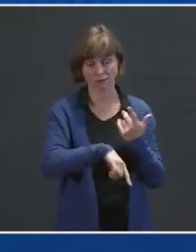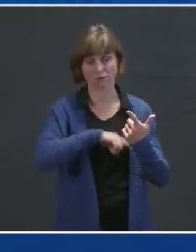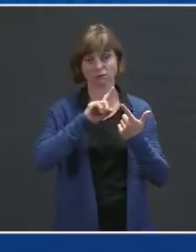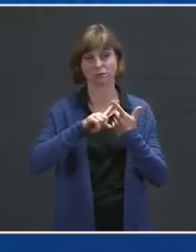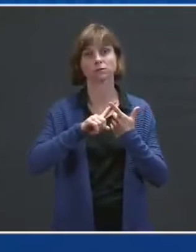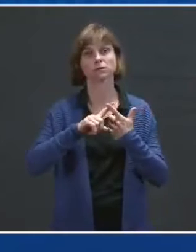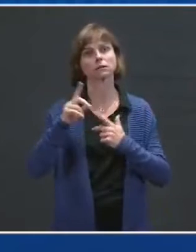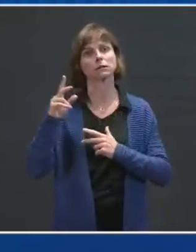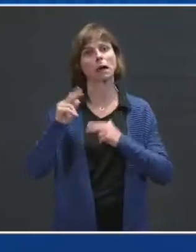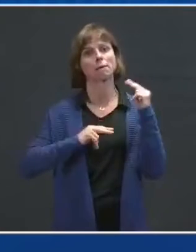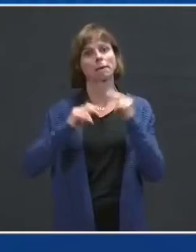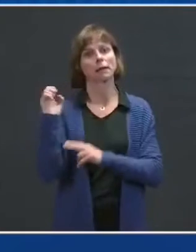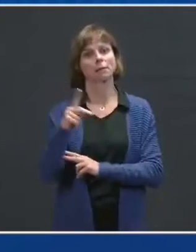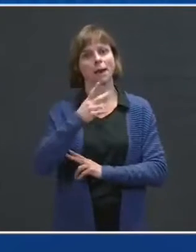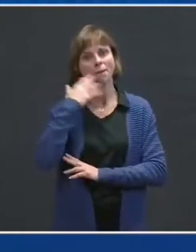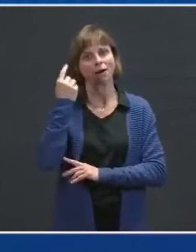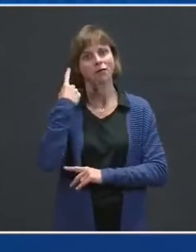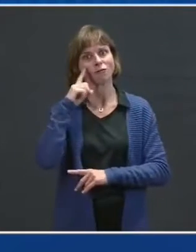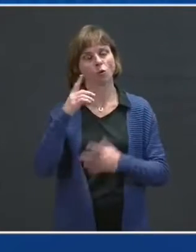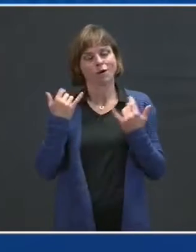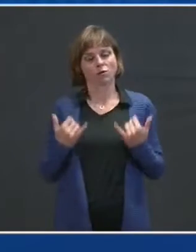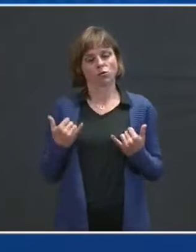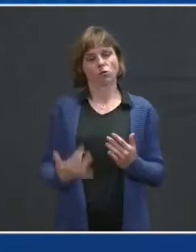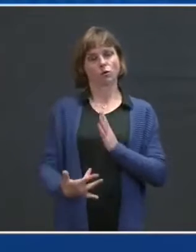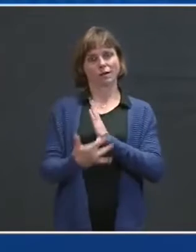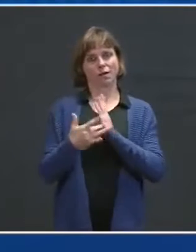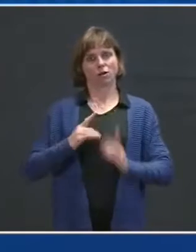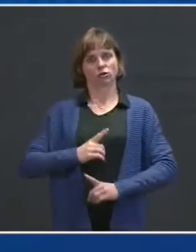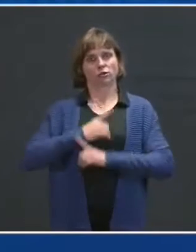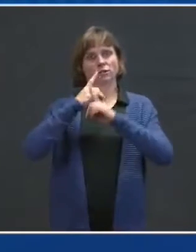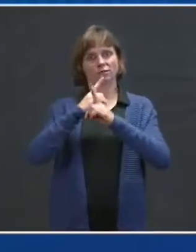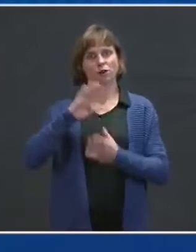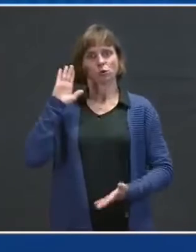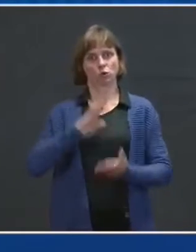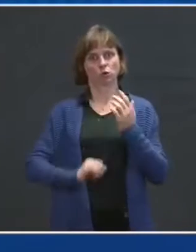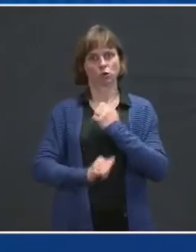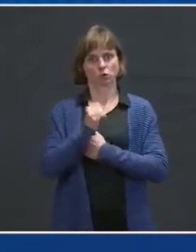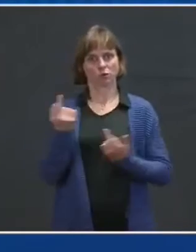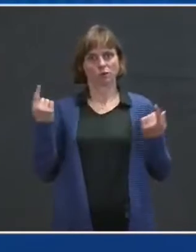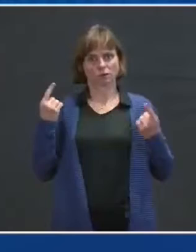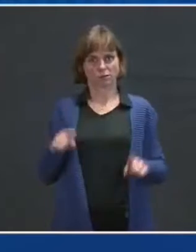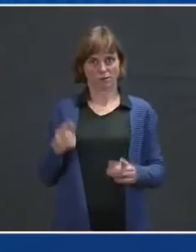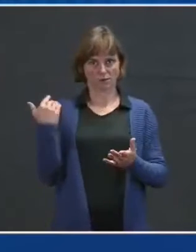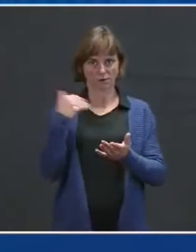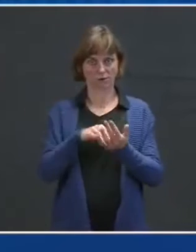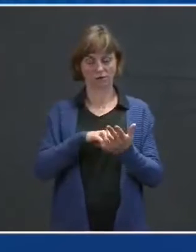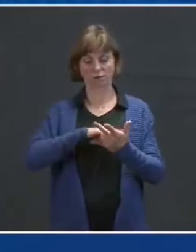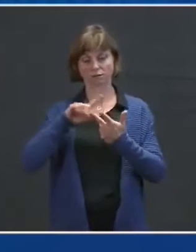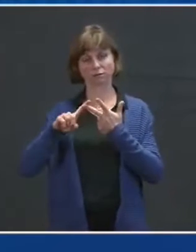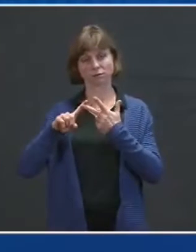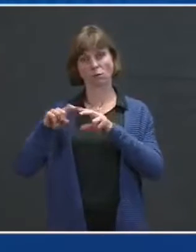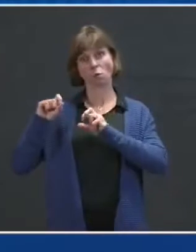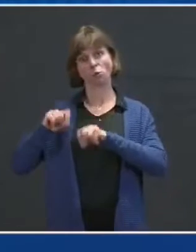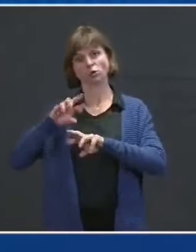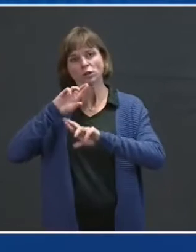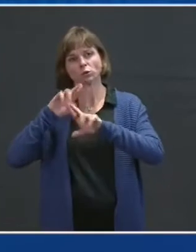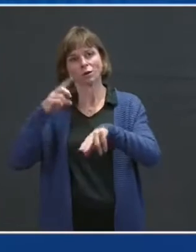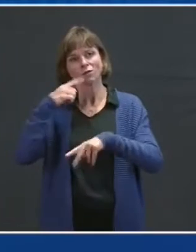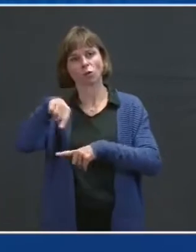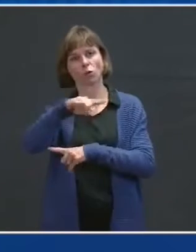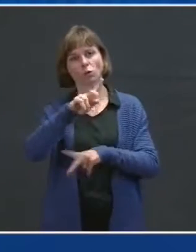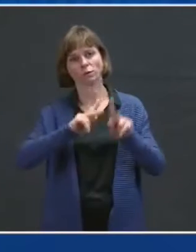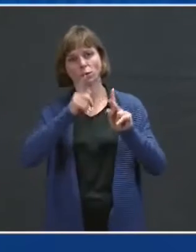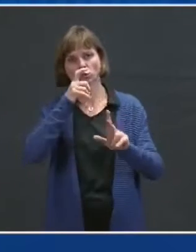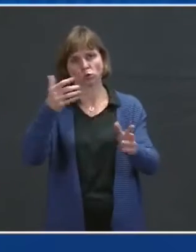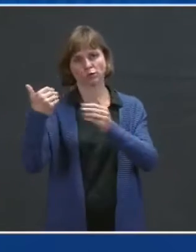modernize federal defenses and reduce the risk of this happening again. And finally, potential response options to the perpetrators.